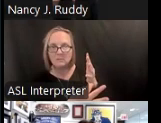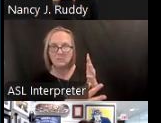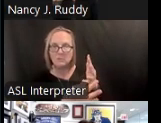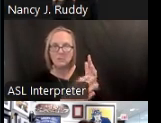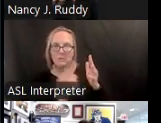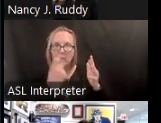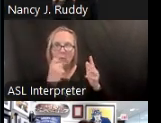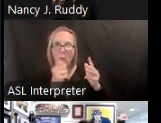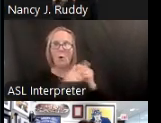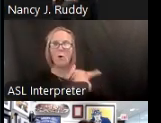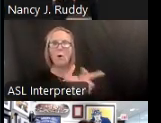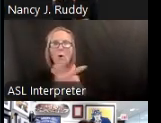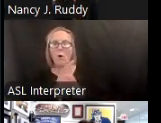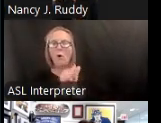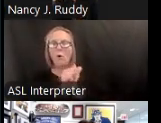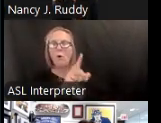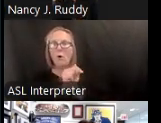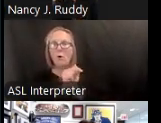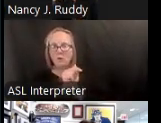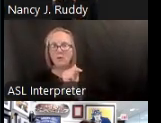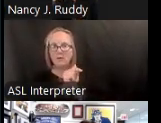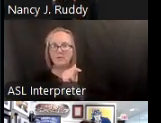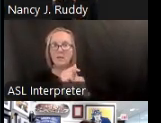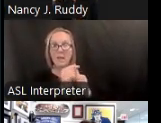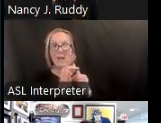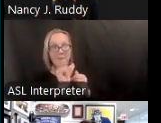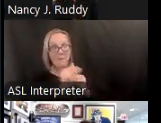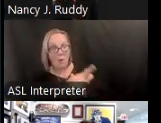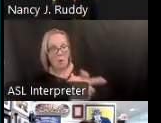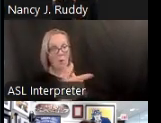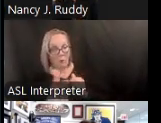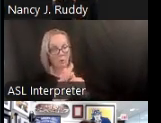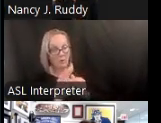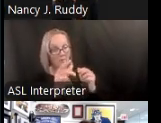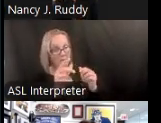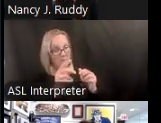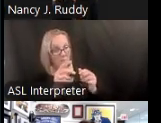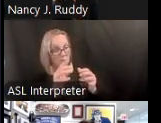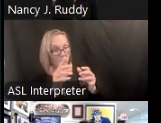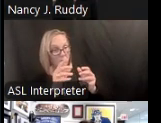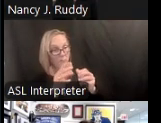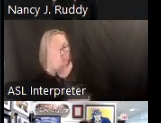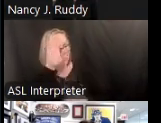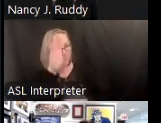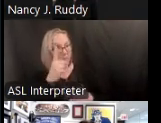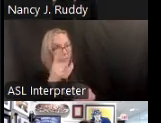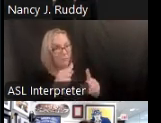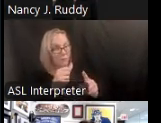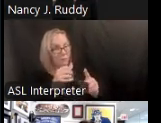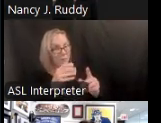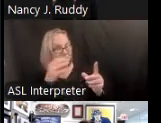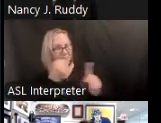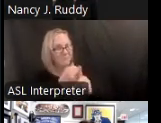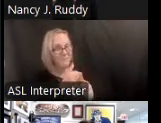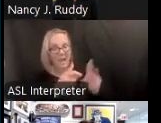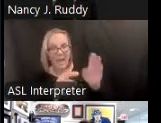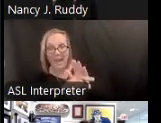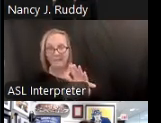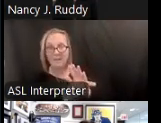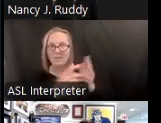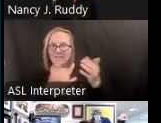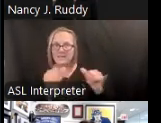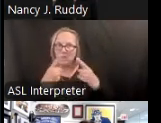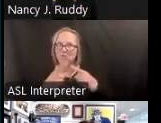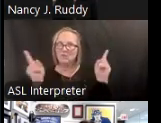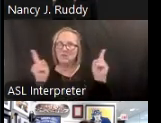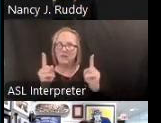those alternatives could avoid or reduce the project-related significant adverse impacts while still achieving the goals